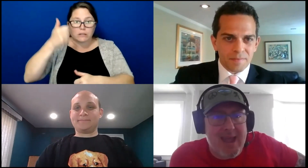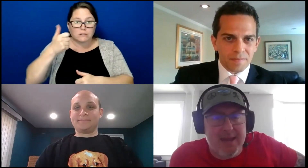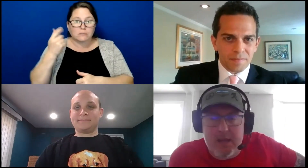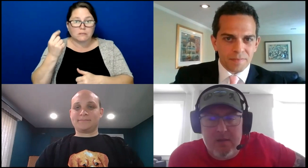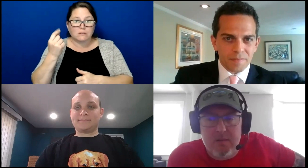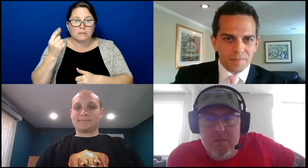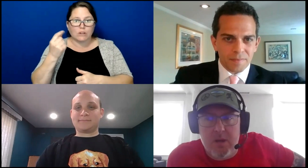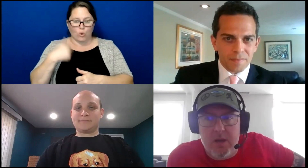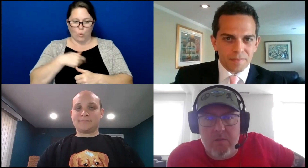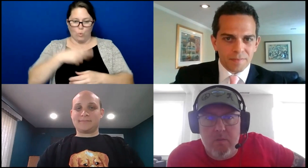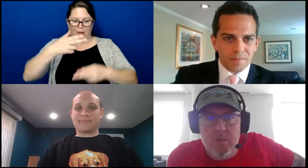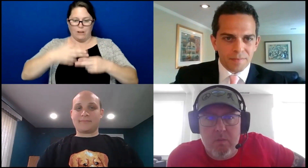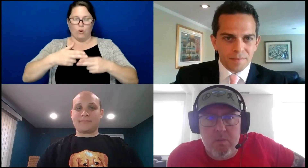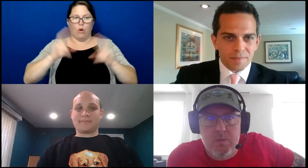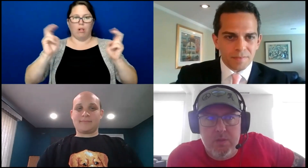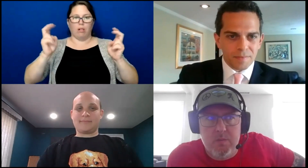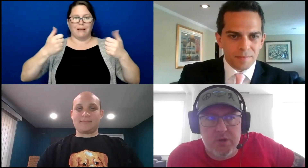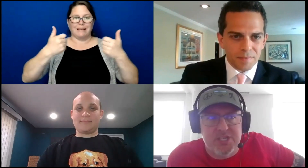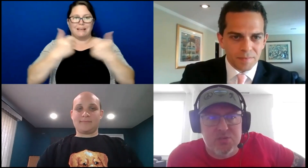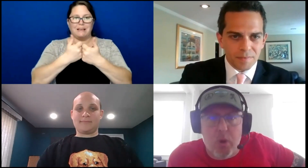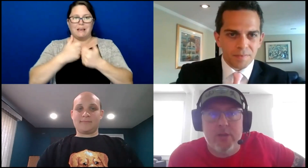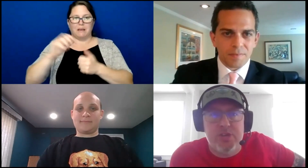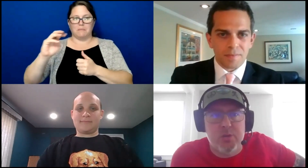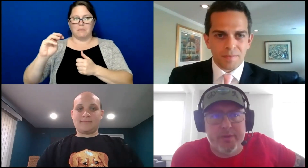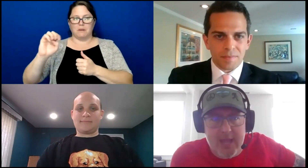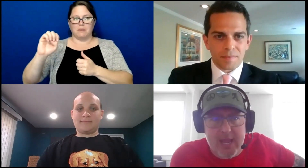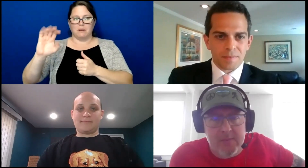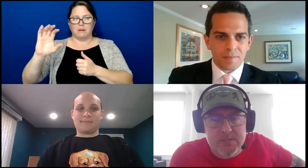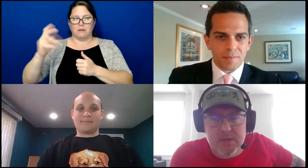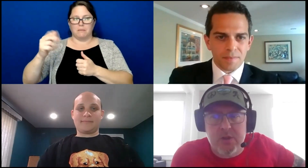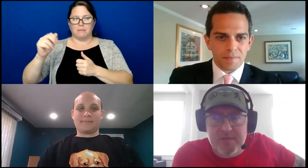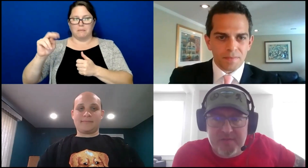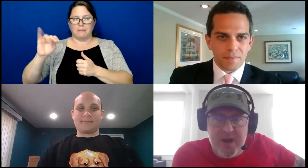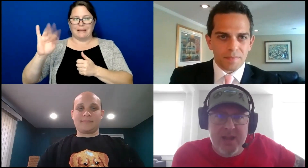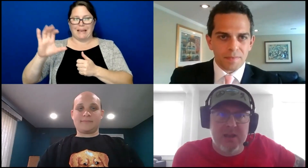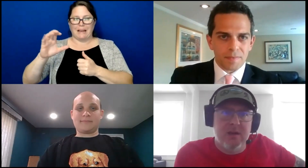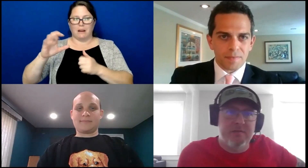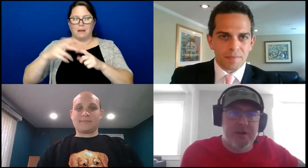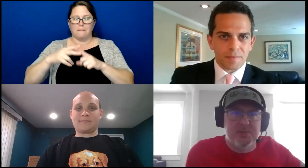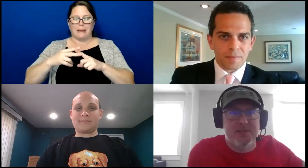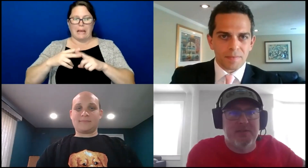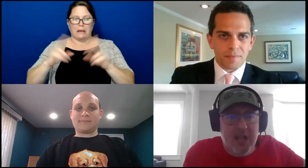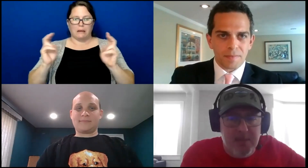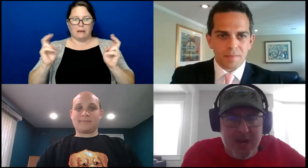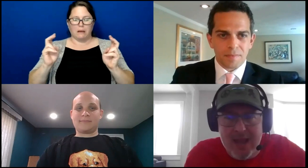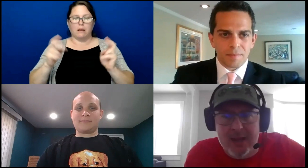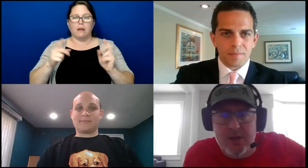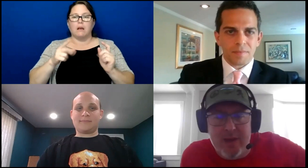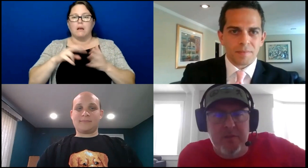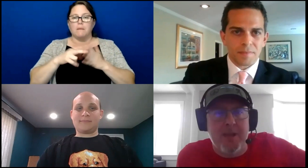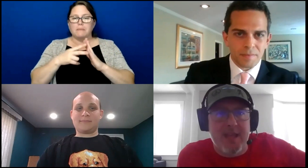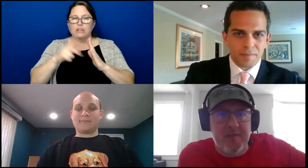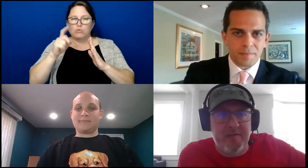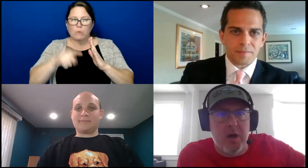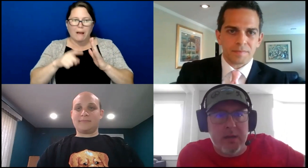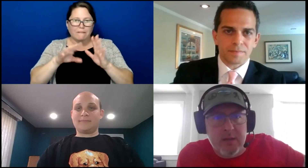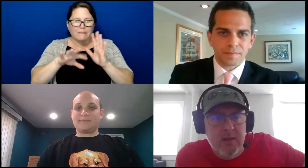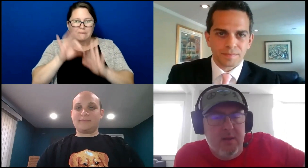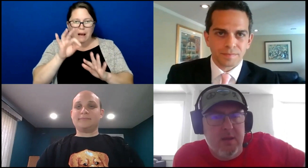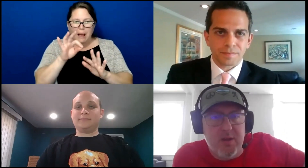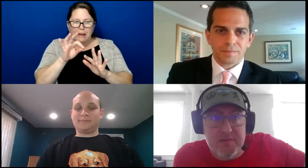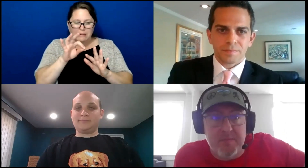game mechanic, which is what you do in the game. So you have to find a very specific game mechanic, and you have to make that